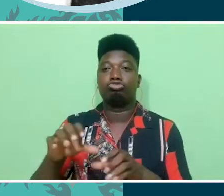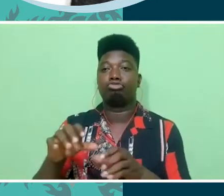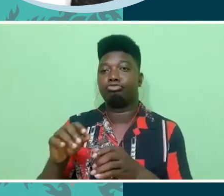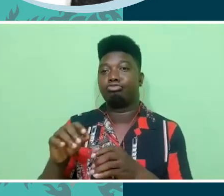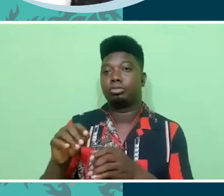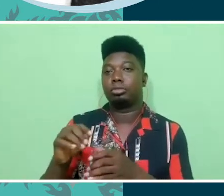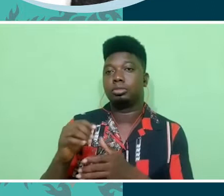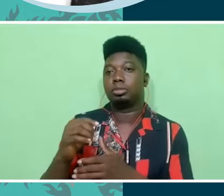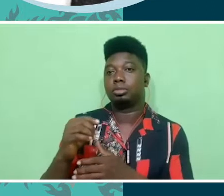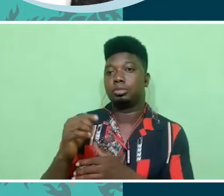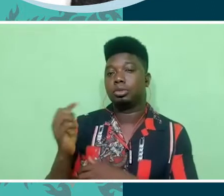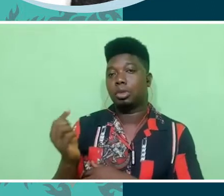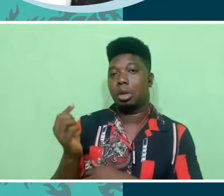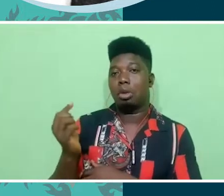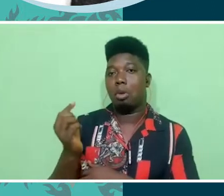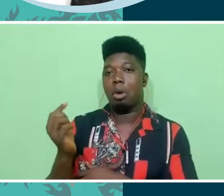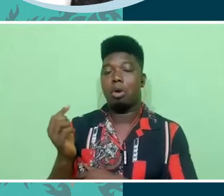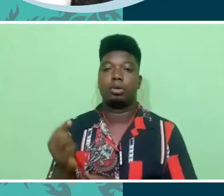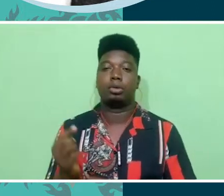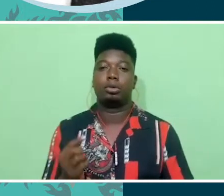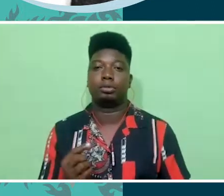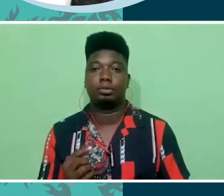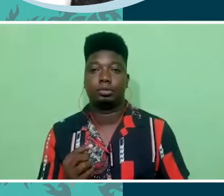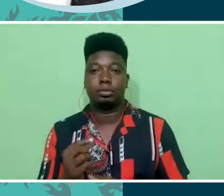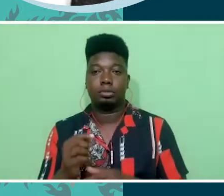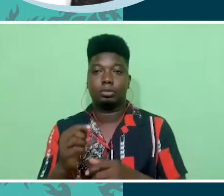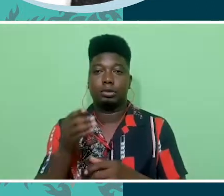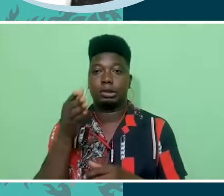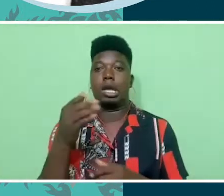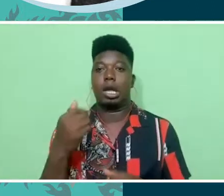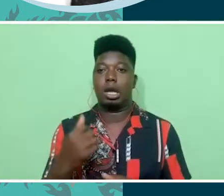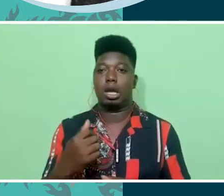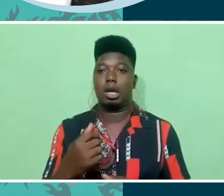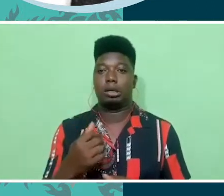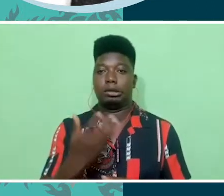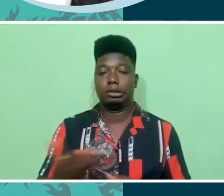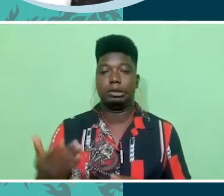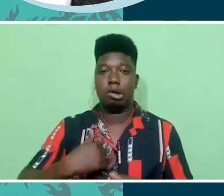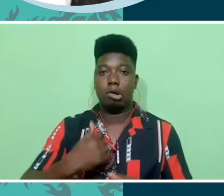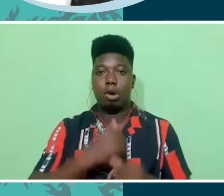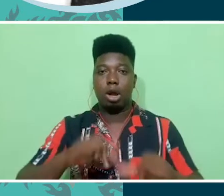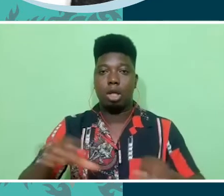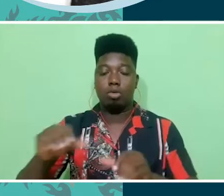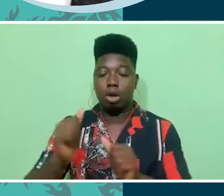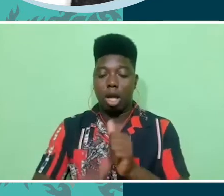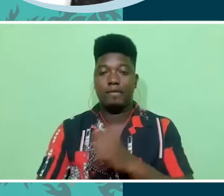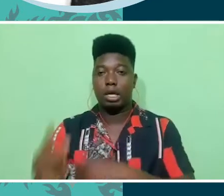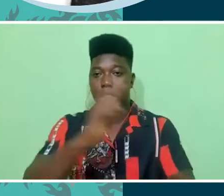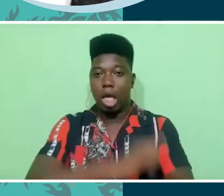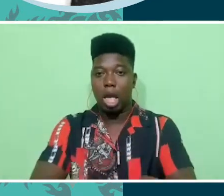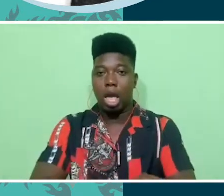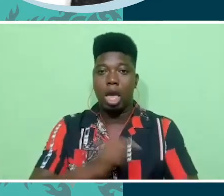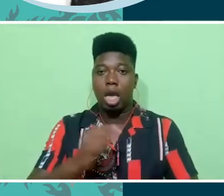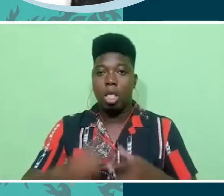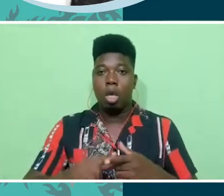like, there are real concrete things we can do every day to build inclusive operations. And there's great examples